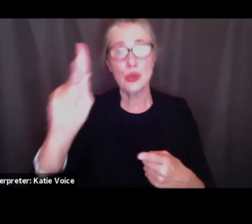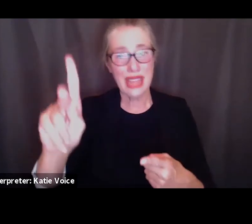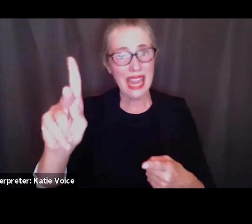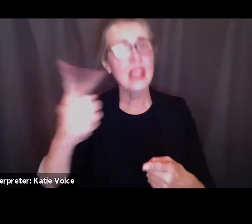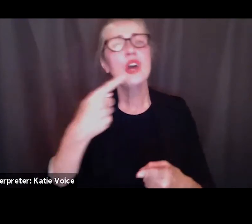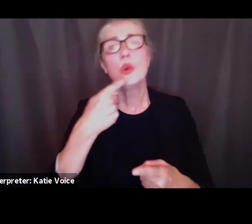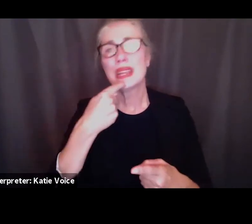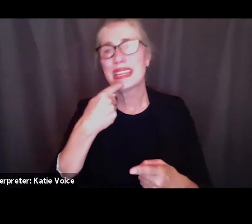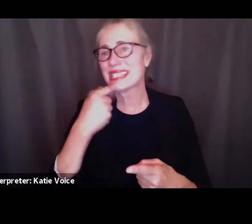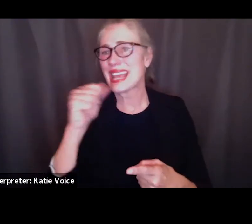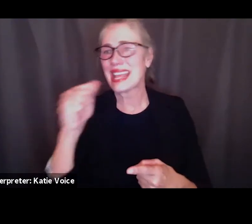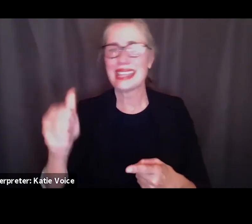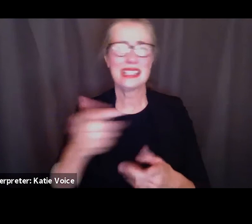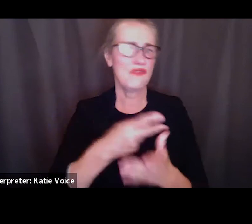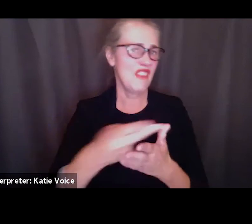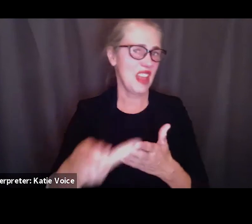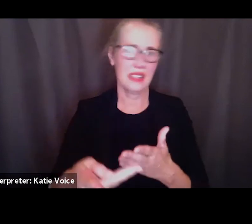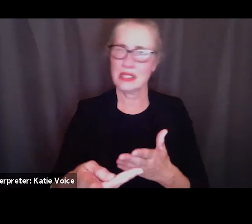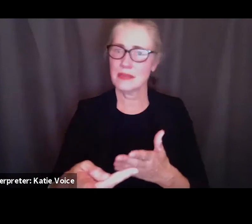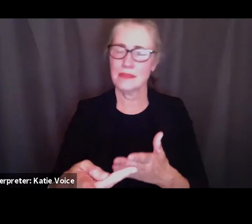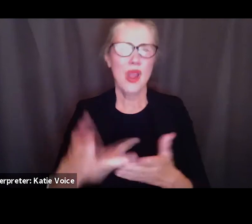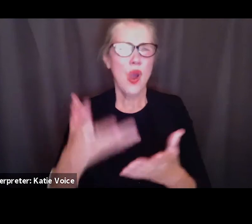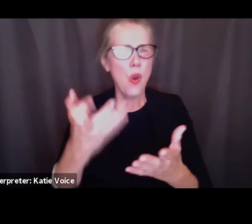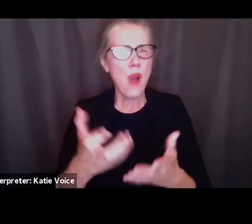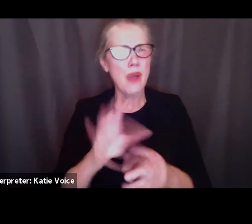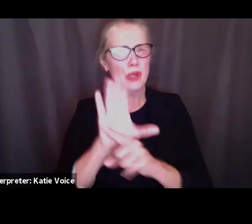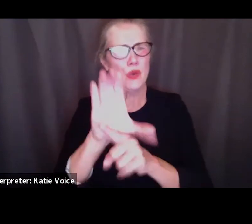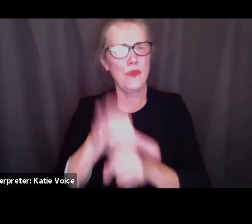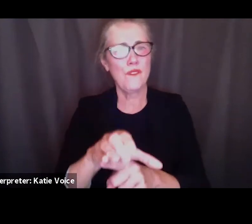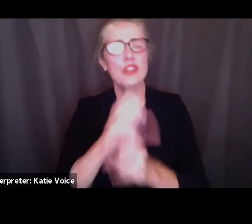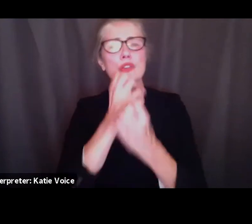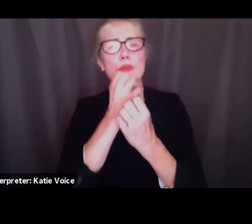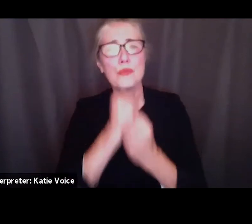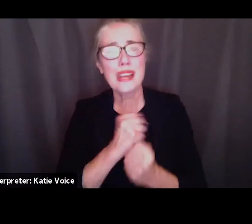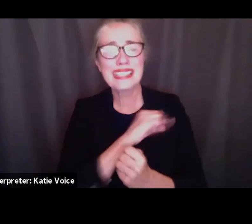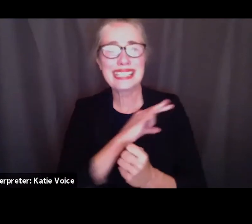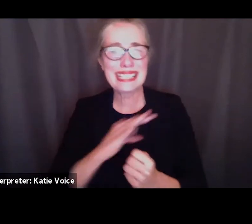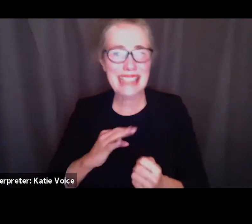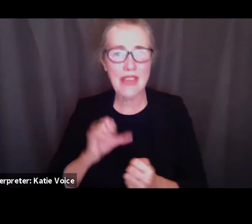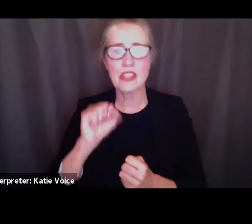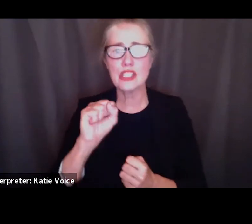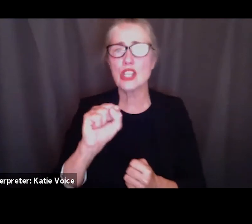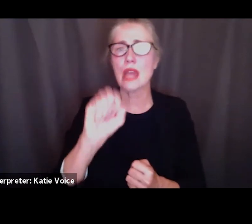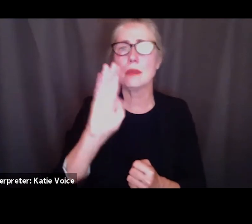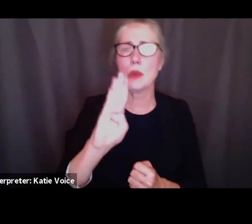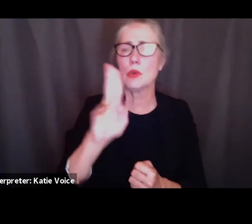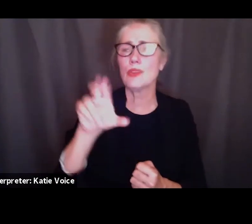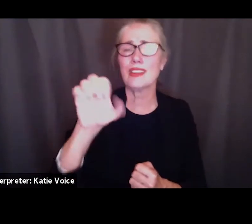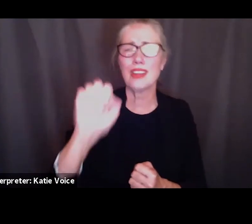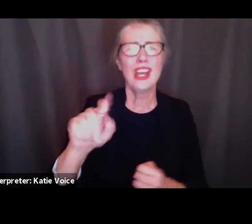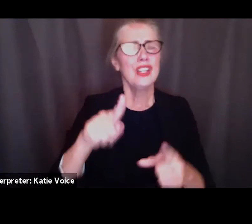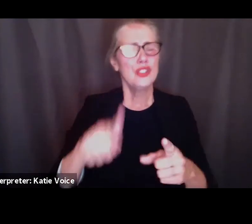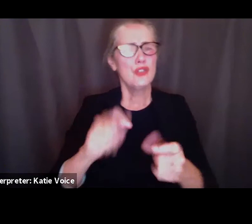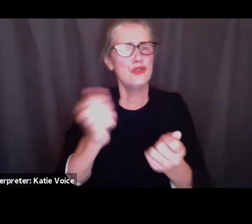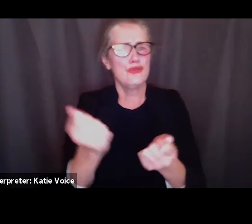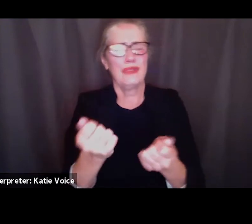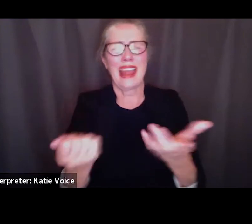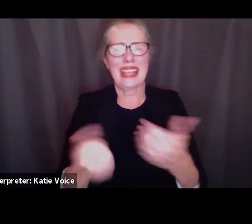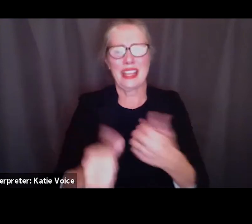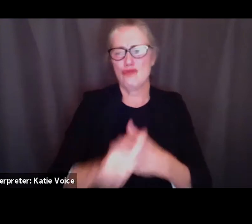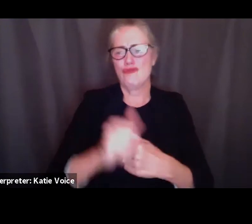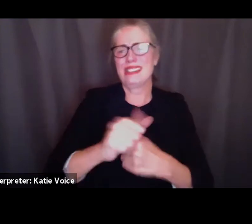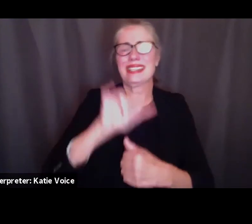failures. Why would you coerce your precious Santa Barbara school staff into taking such a risk with their health and life for a failing